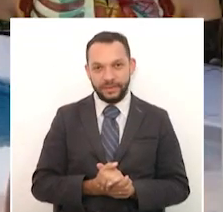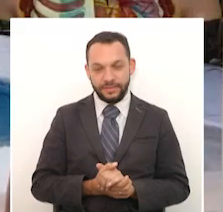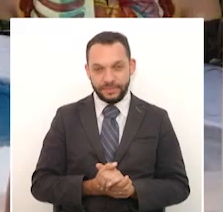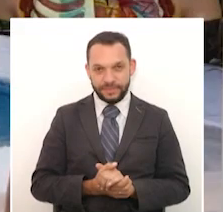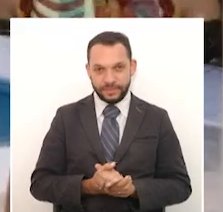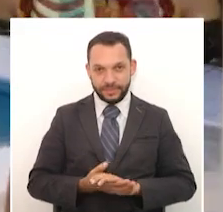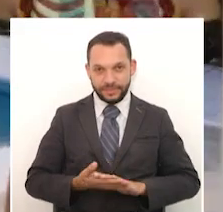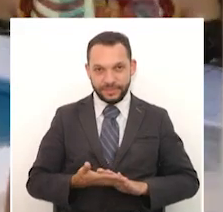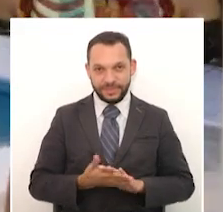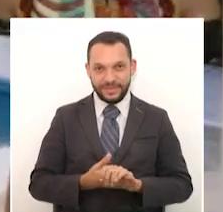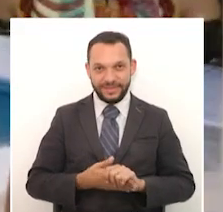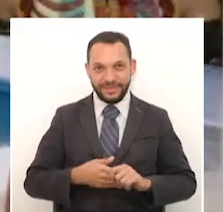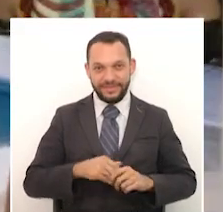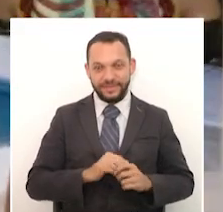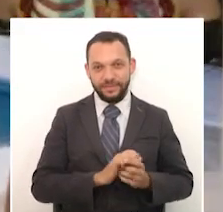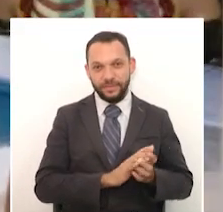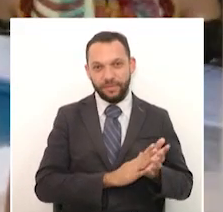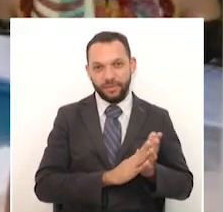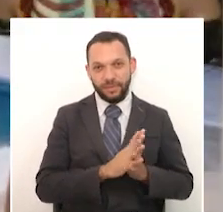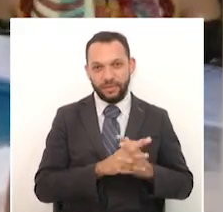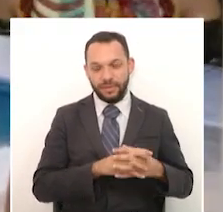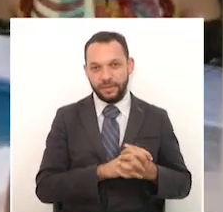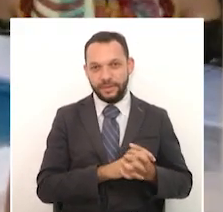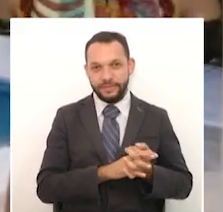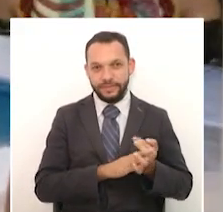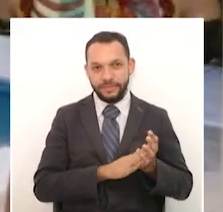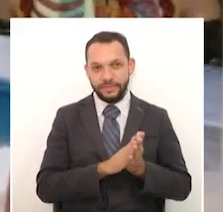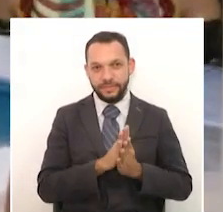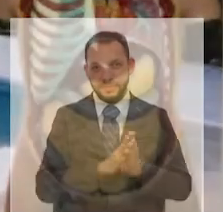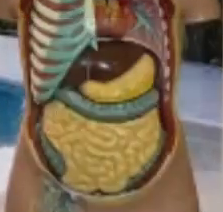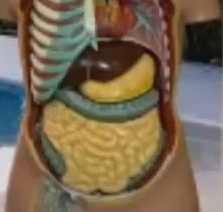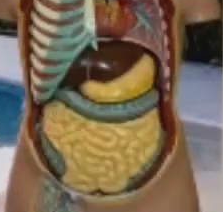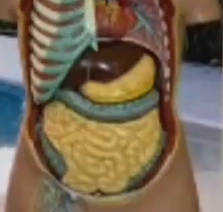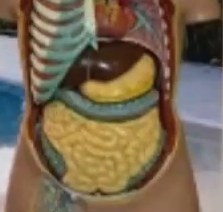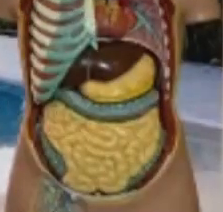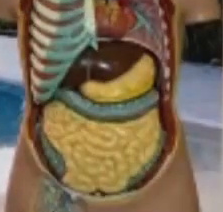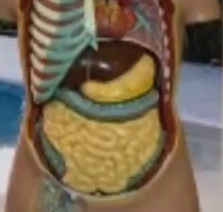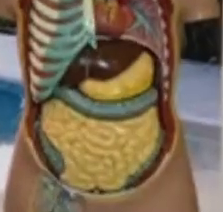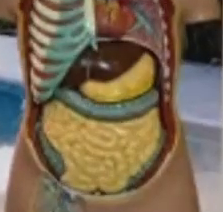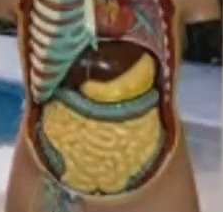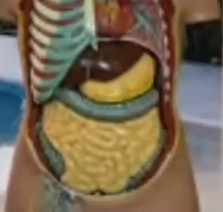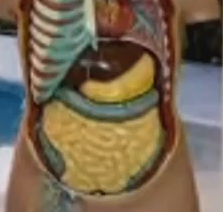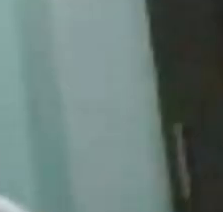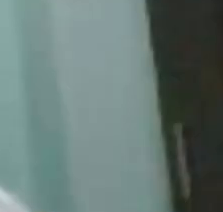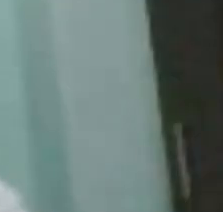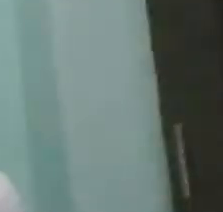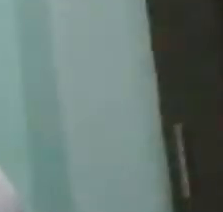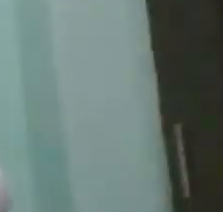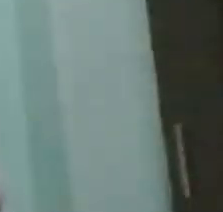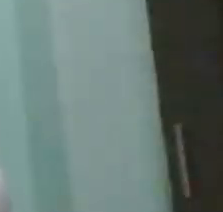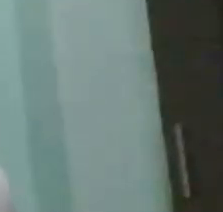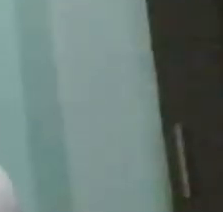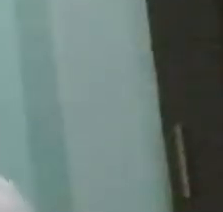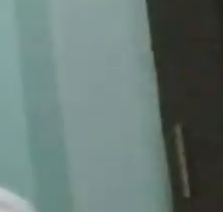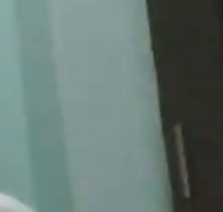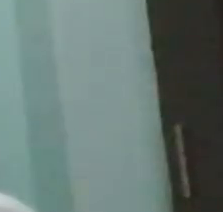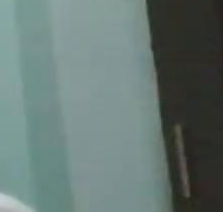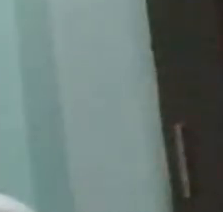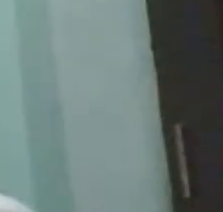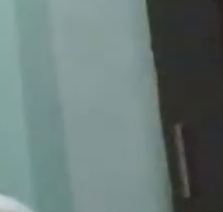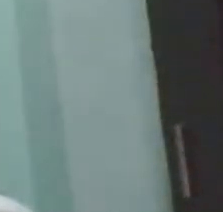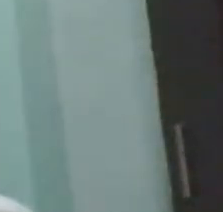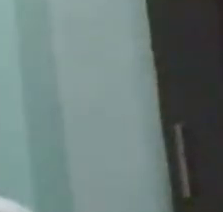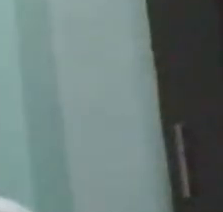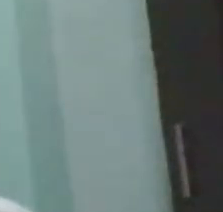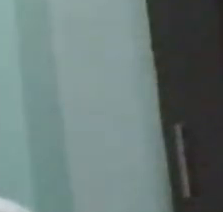bit about your experience in this city and what you do with people. So we have